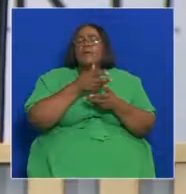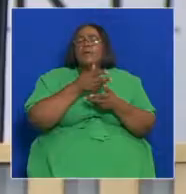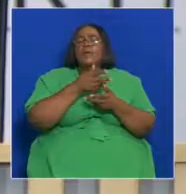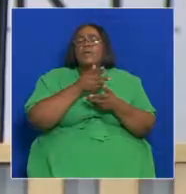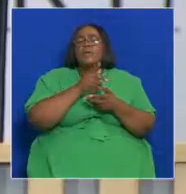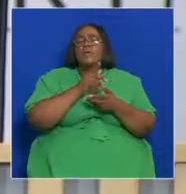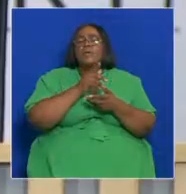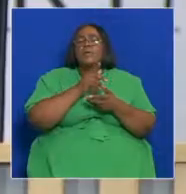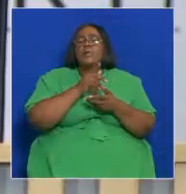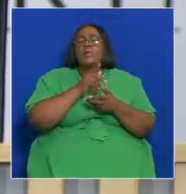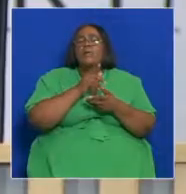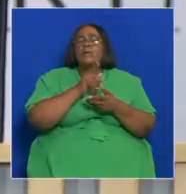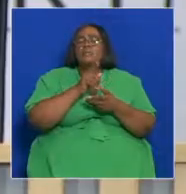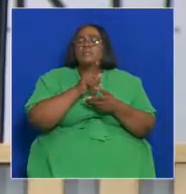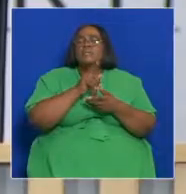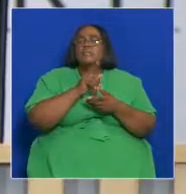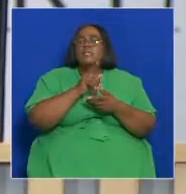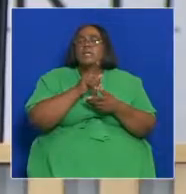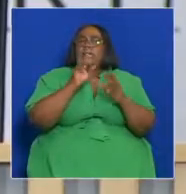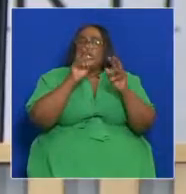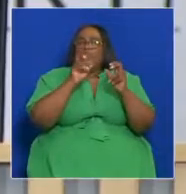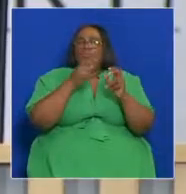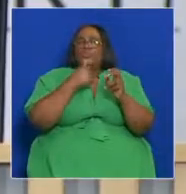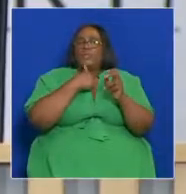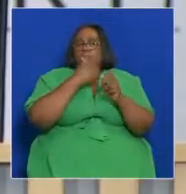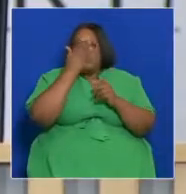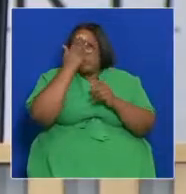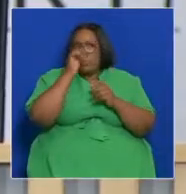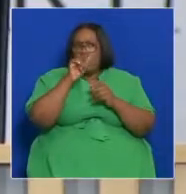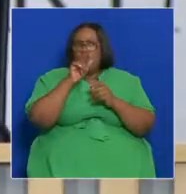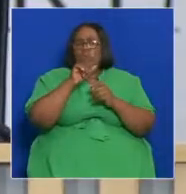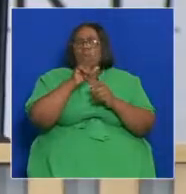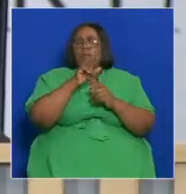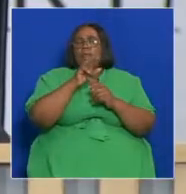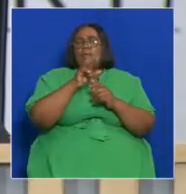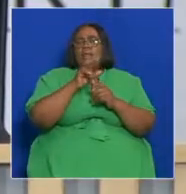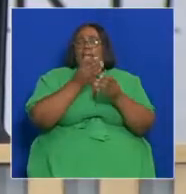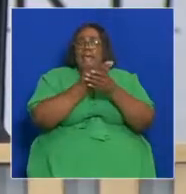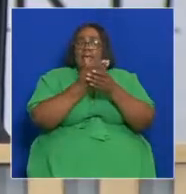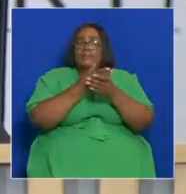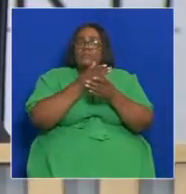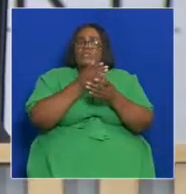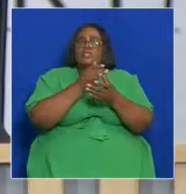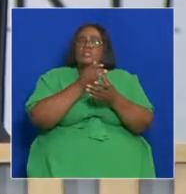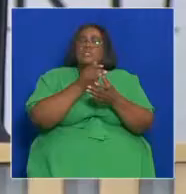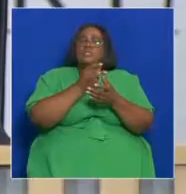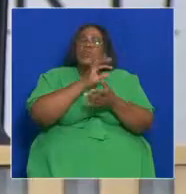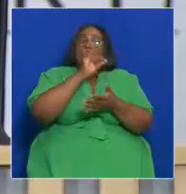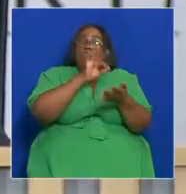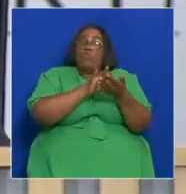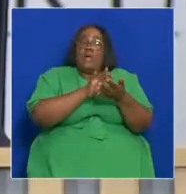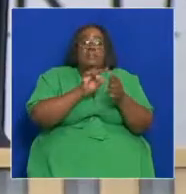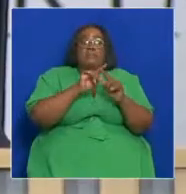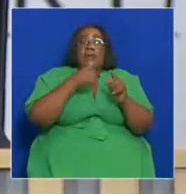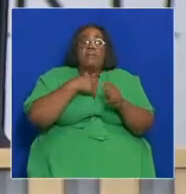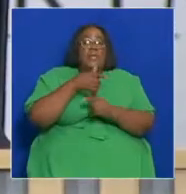which was authorized in my absence, which I found also